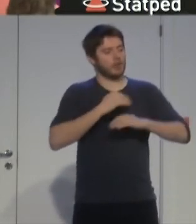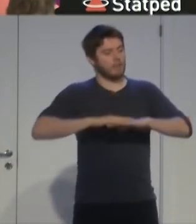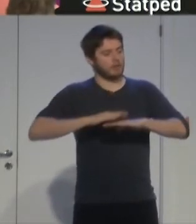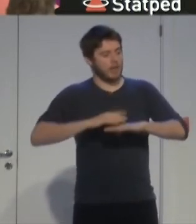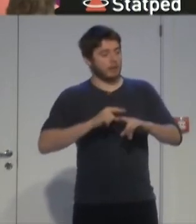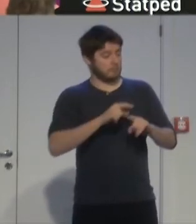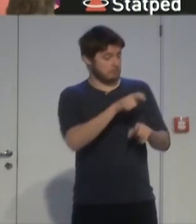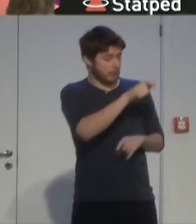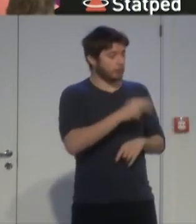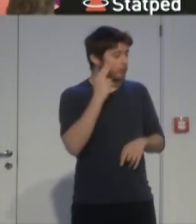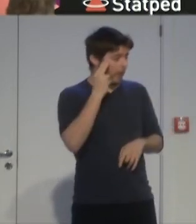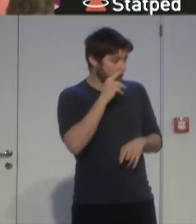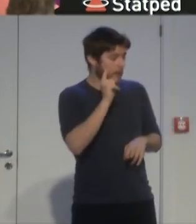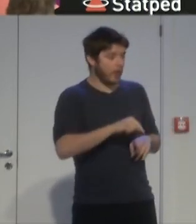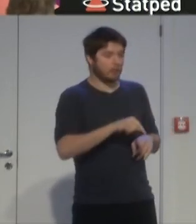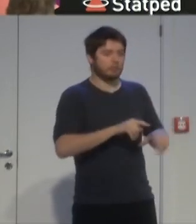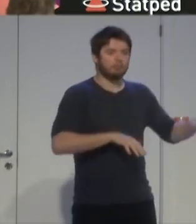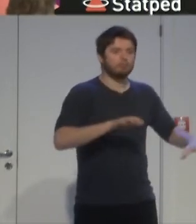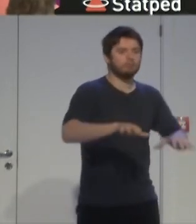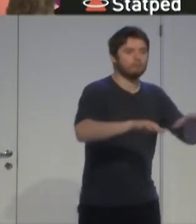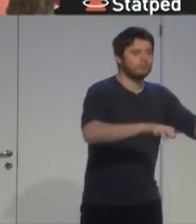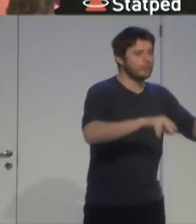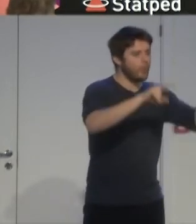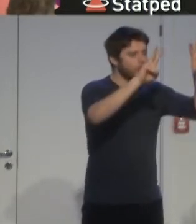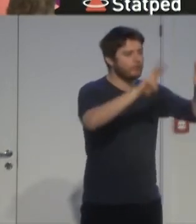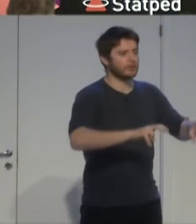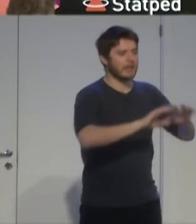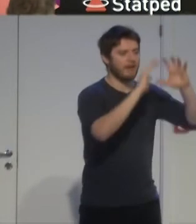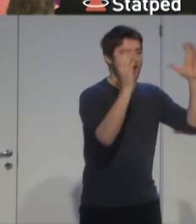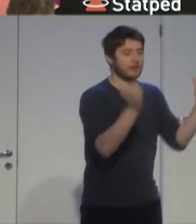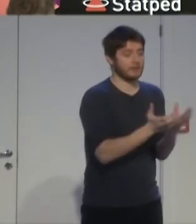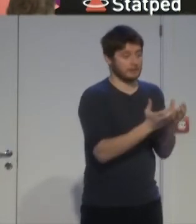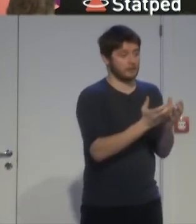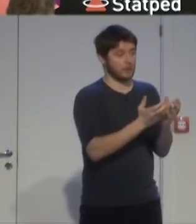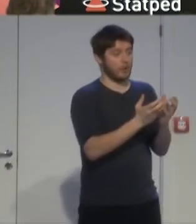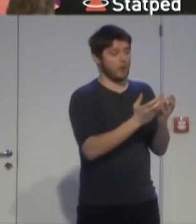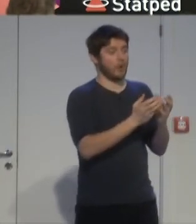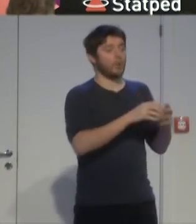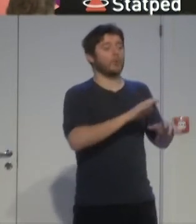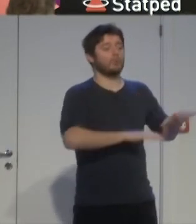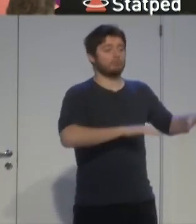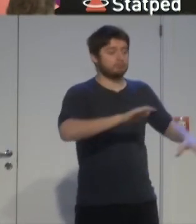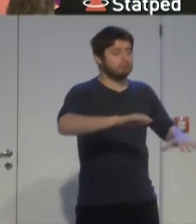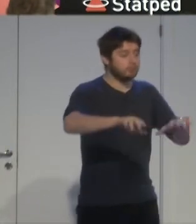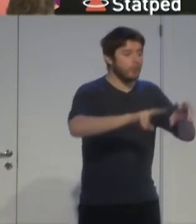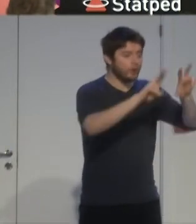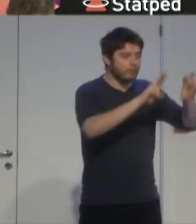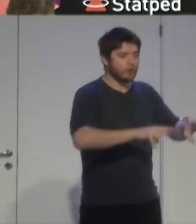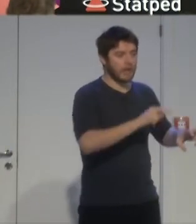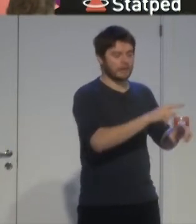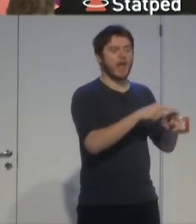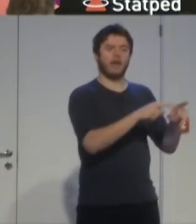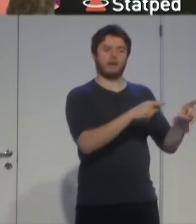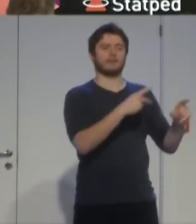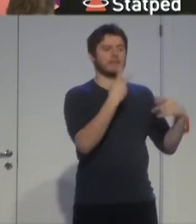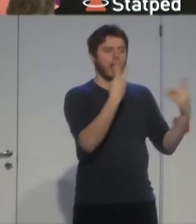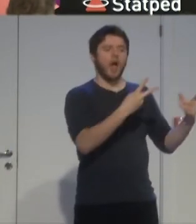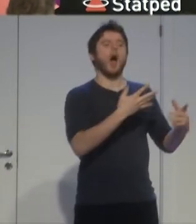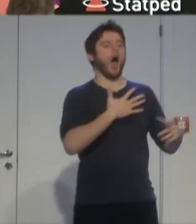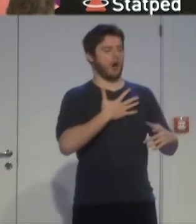world. So exploration alone is an indication of basic trust.